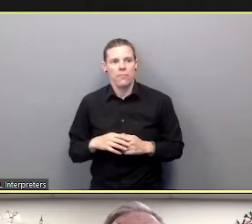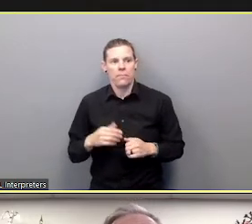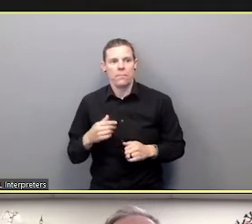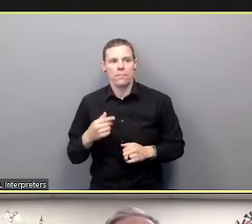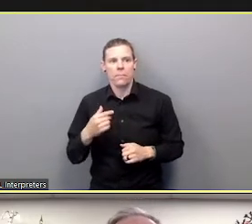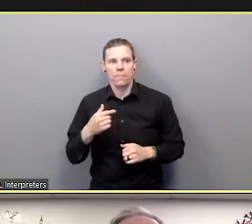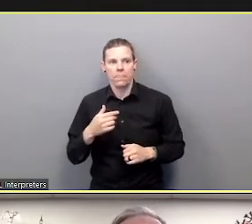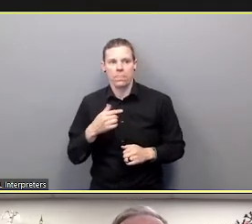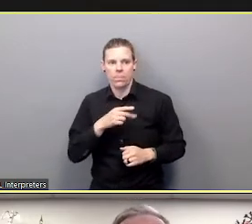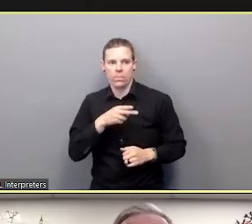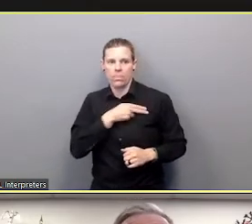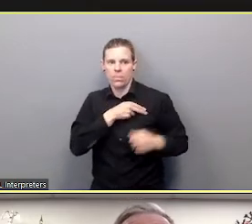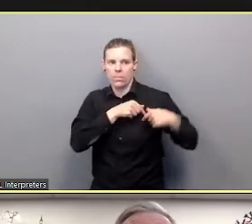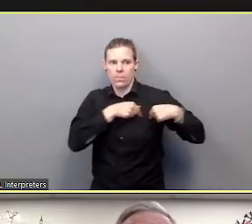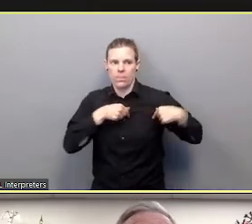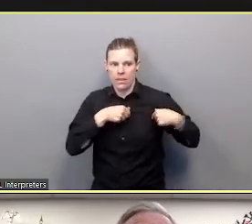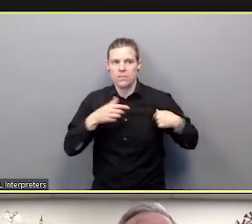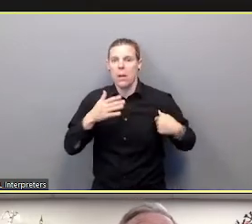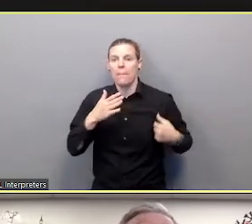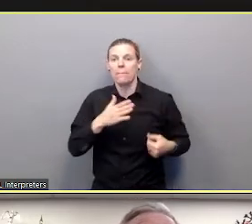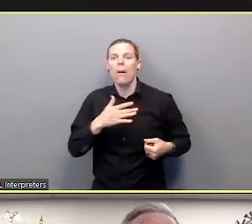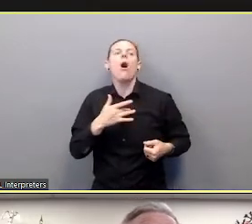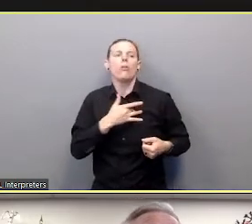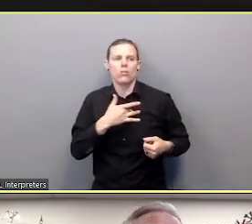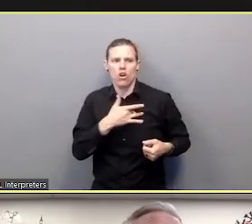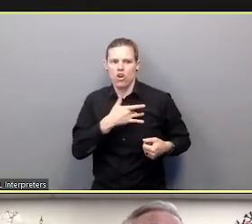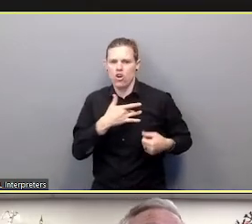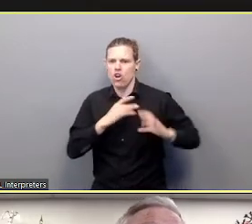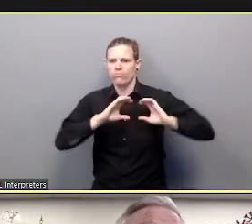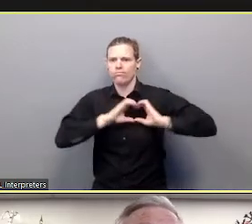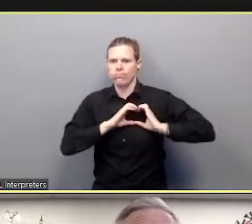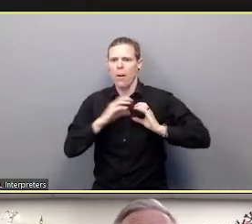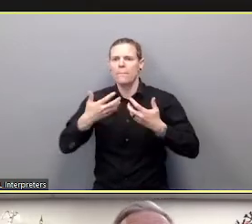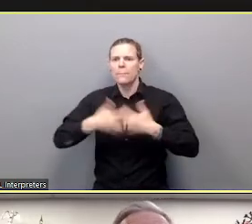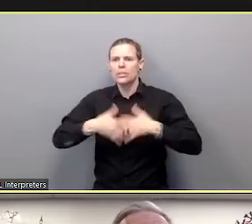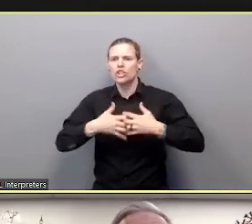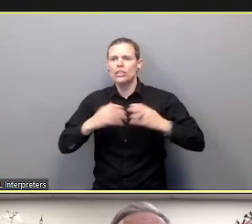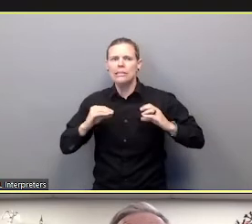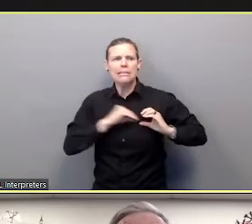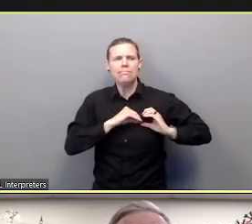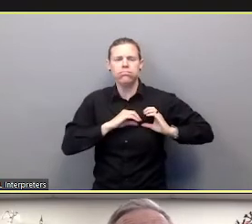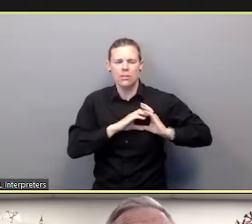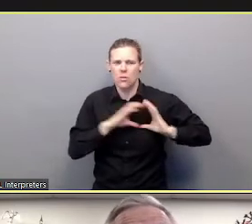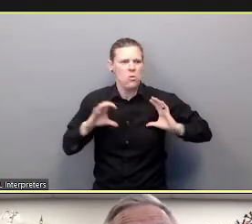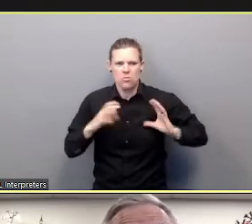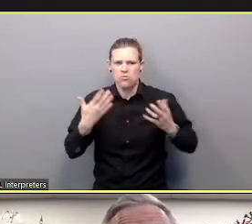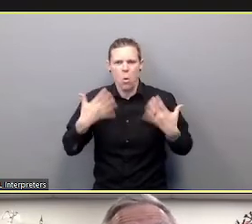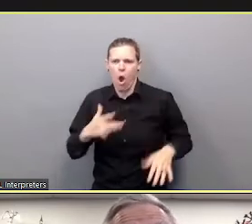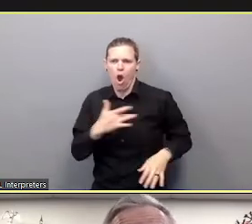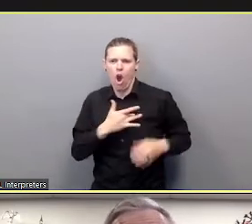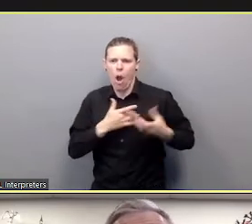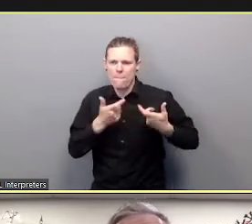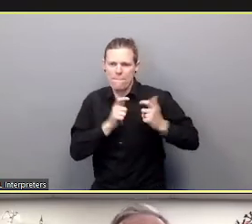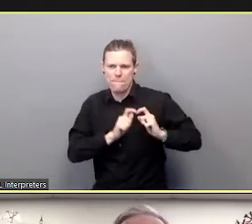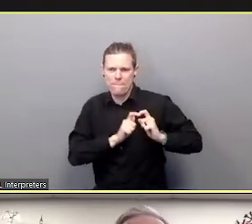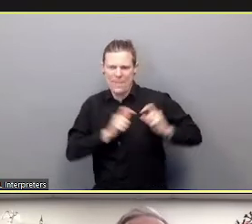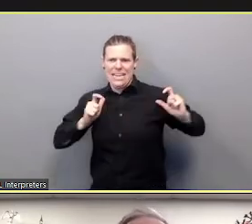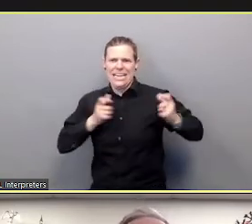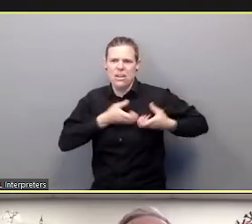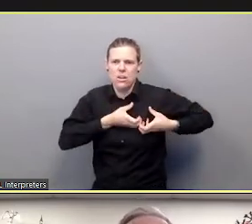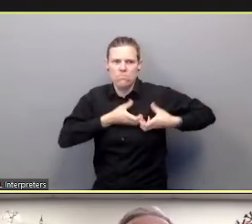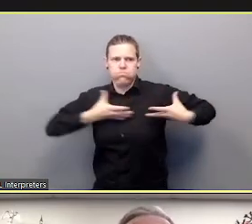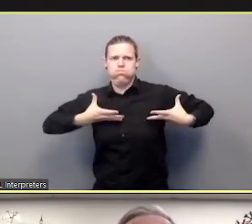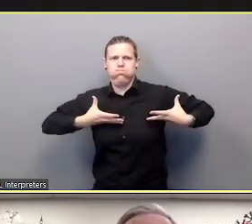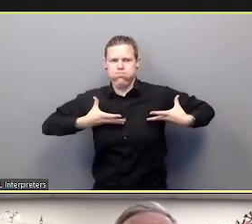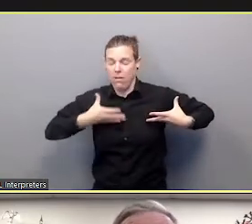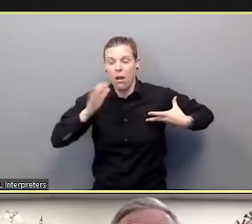vaccine? And for almost every side effect of the vaccine, including myocarditis, which is extremely rare with